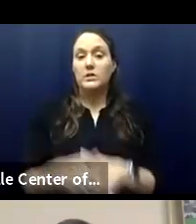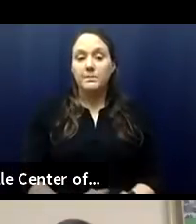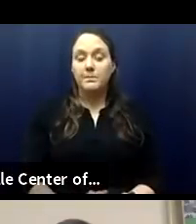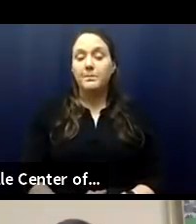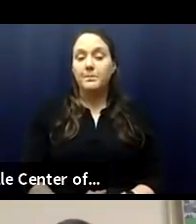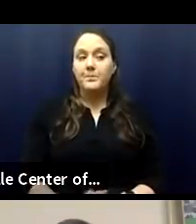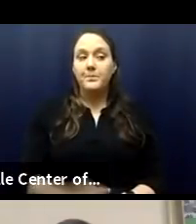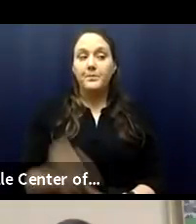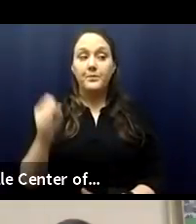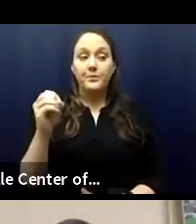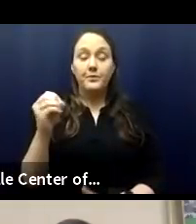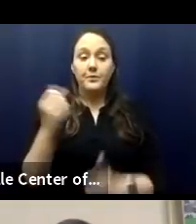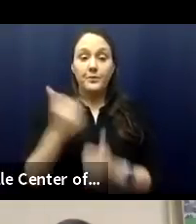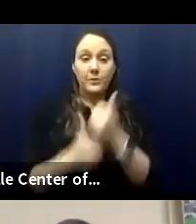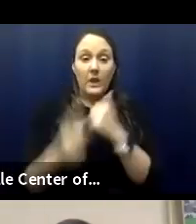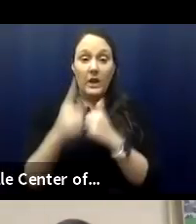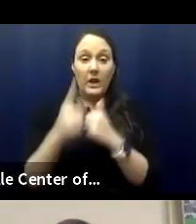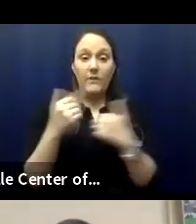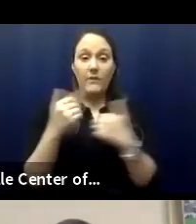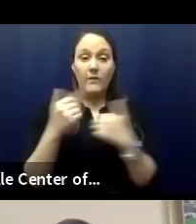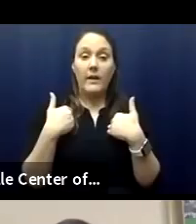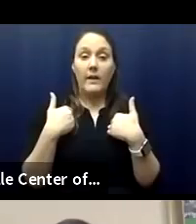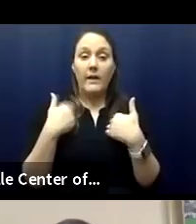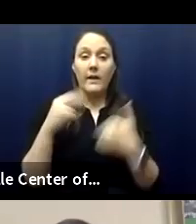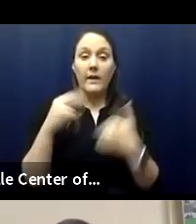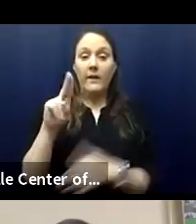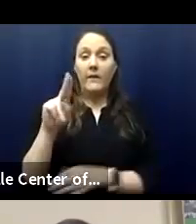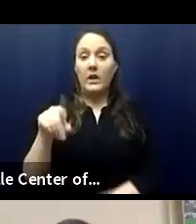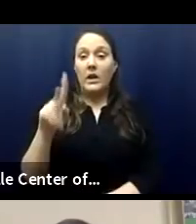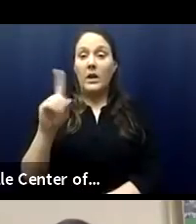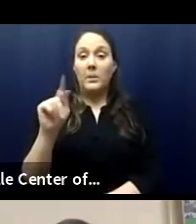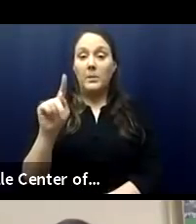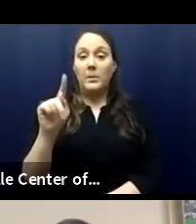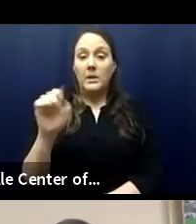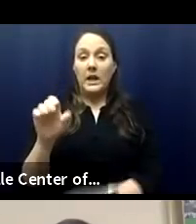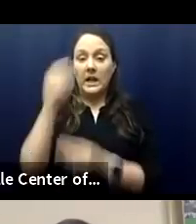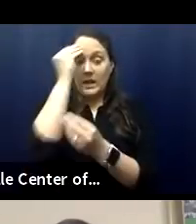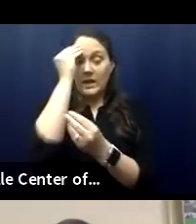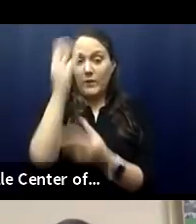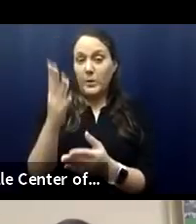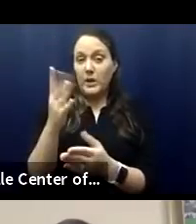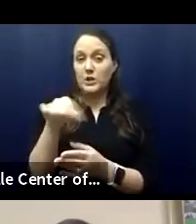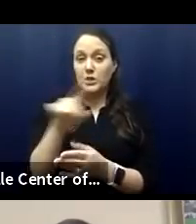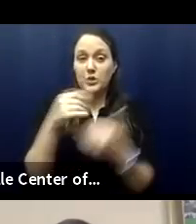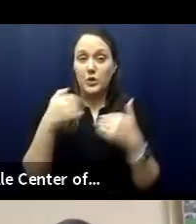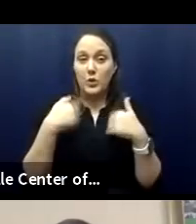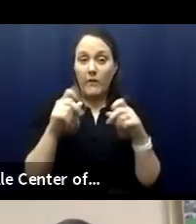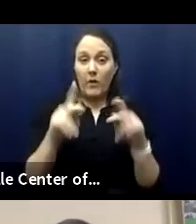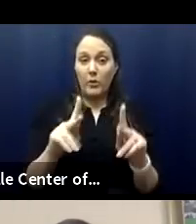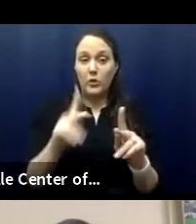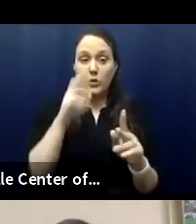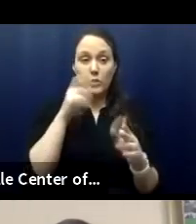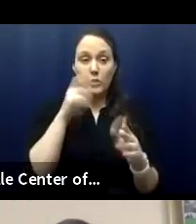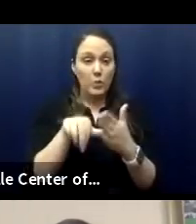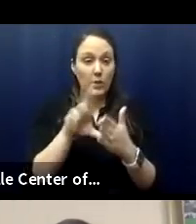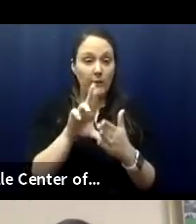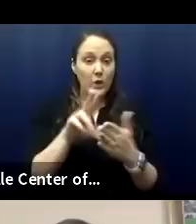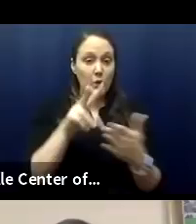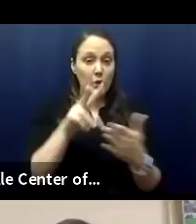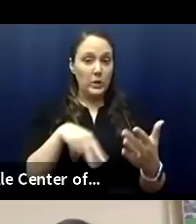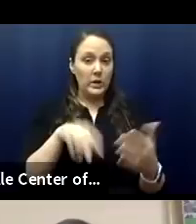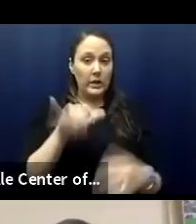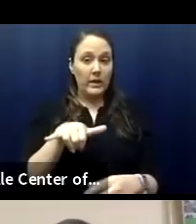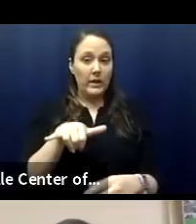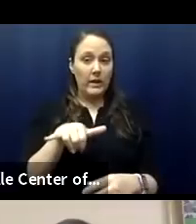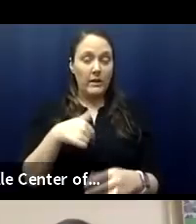does everyone have the updated information, or have they had an opportunity to review that? I'll start with that